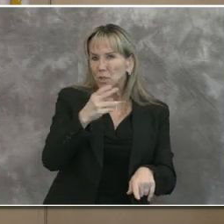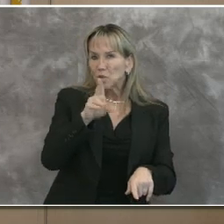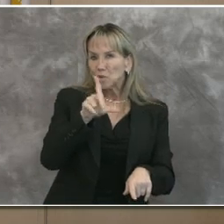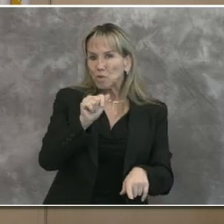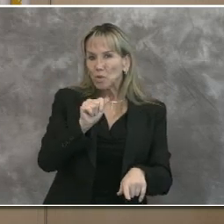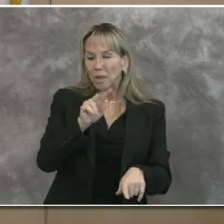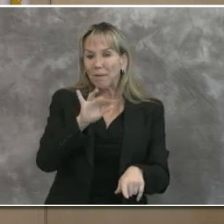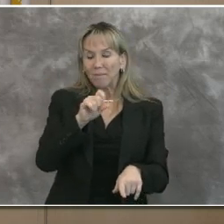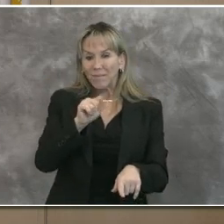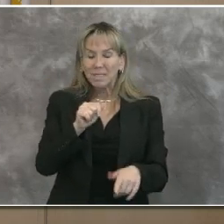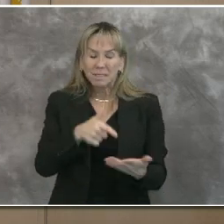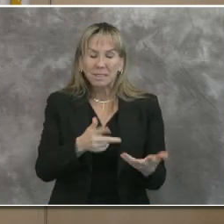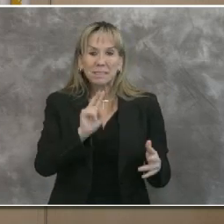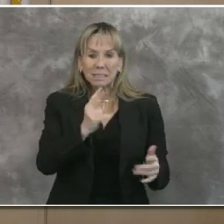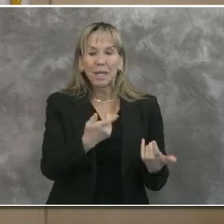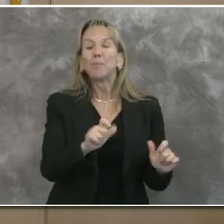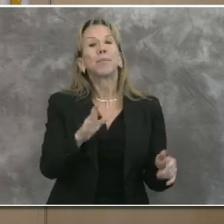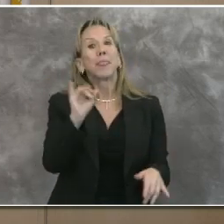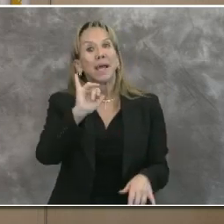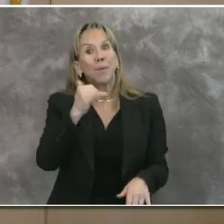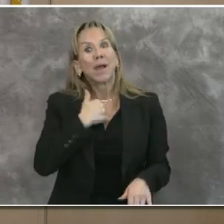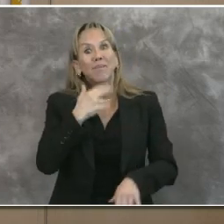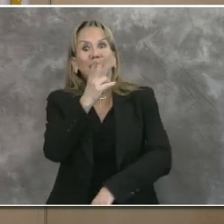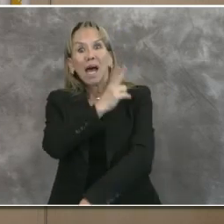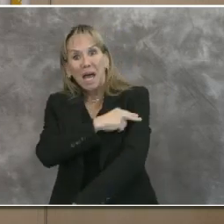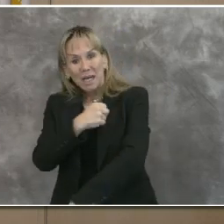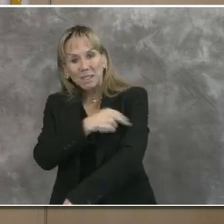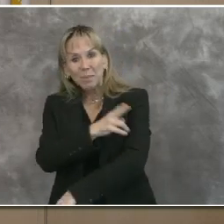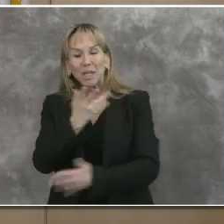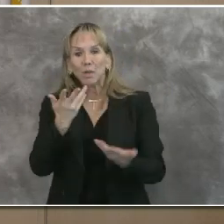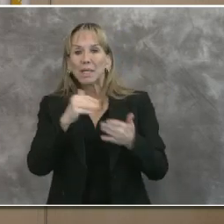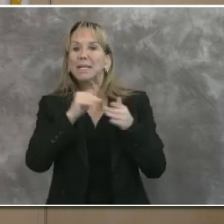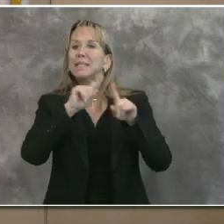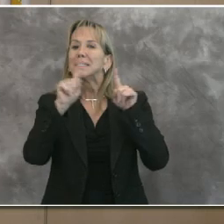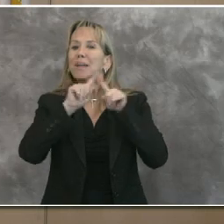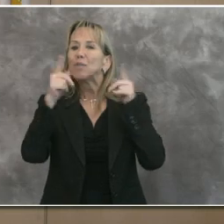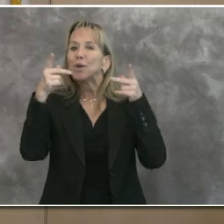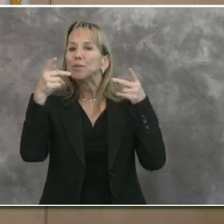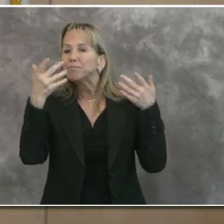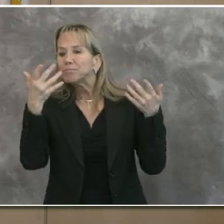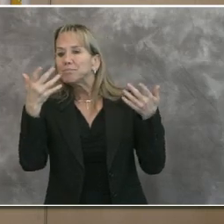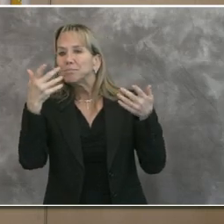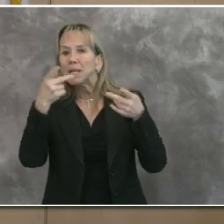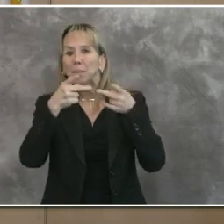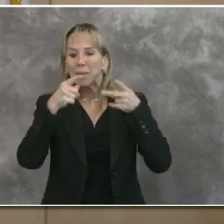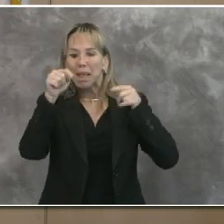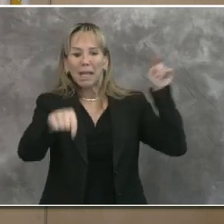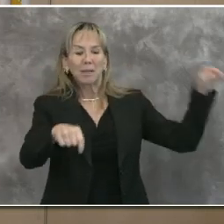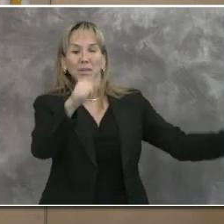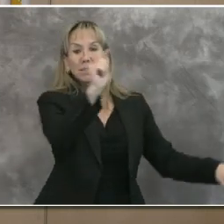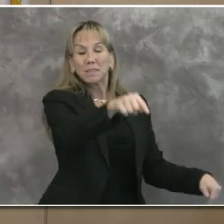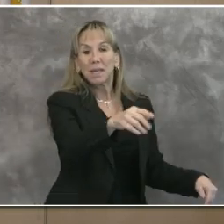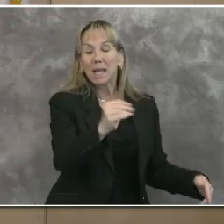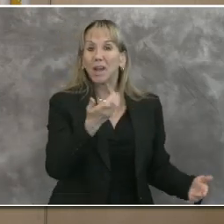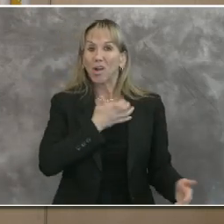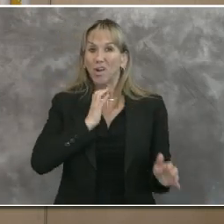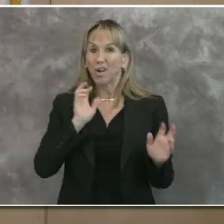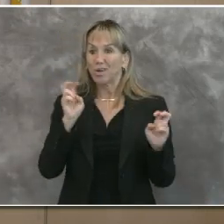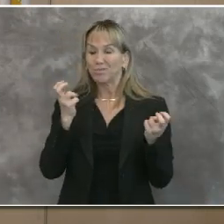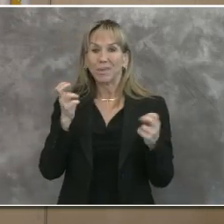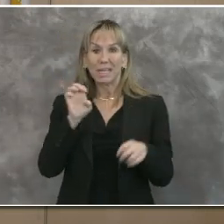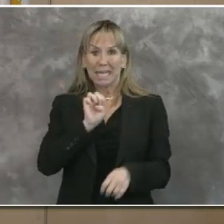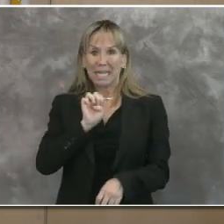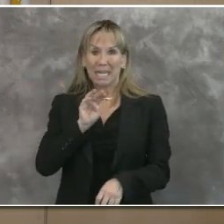have hospitals that have hospitals in various parts of the county. And as part of our EMS system,